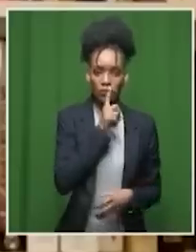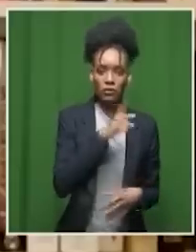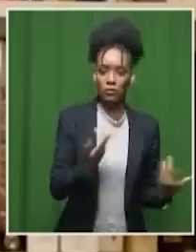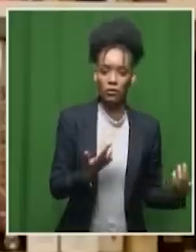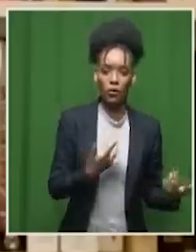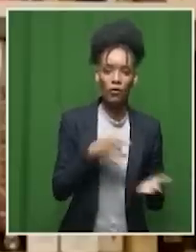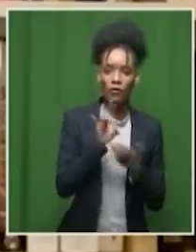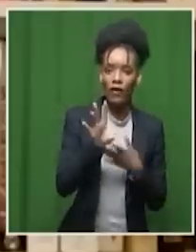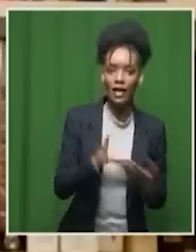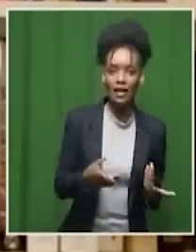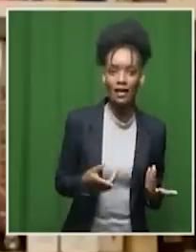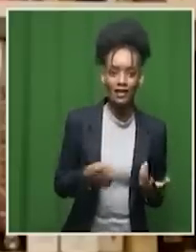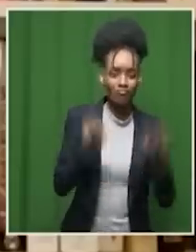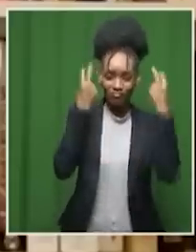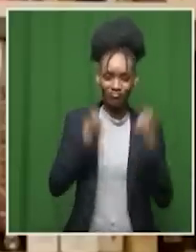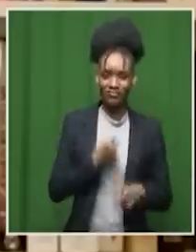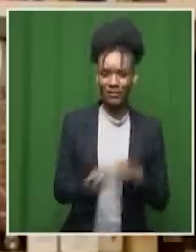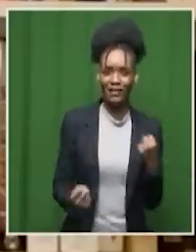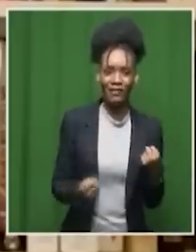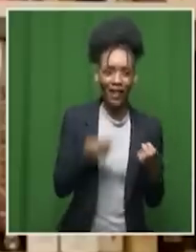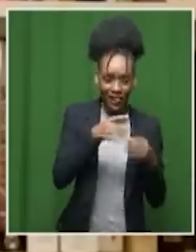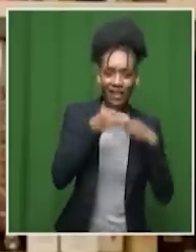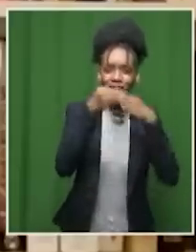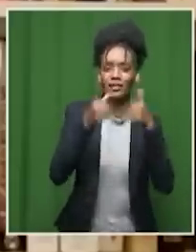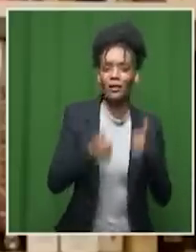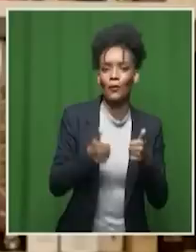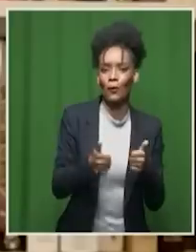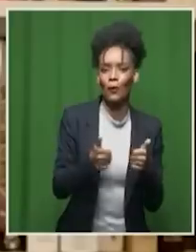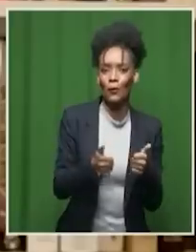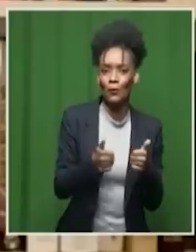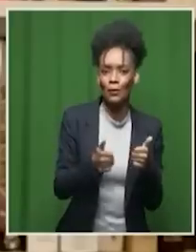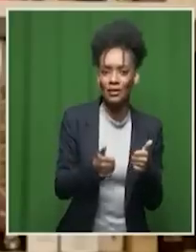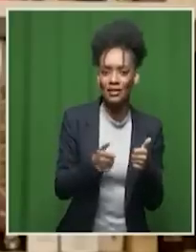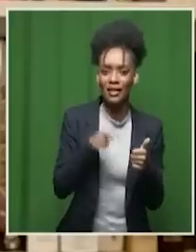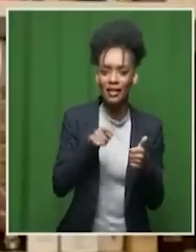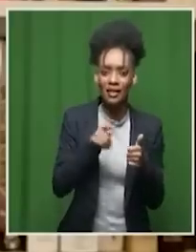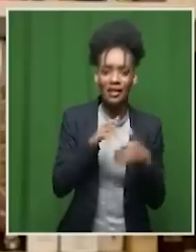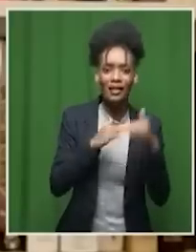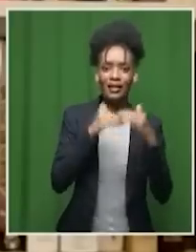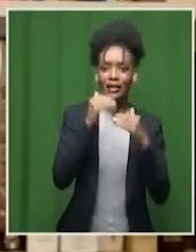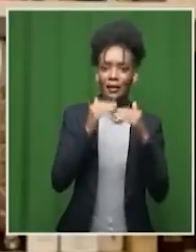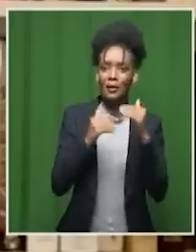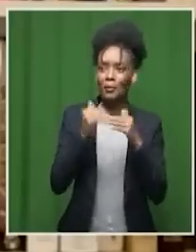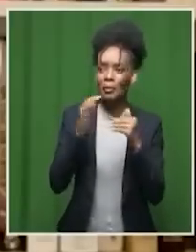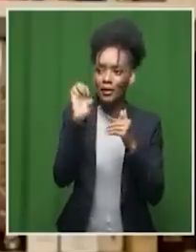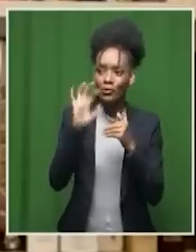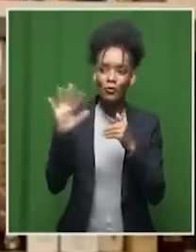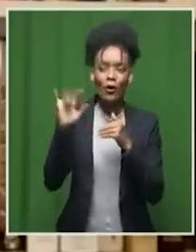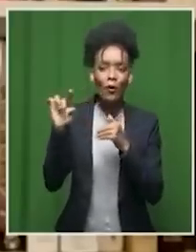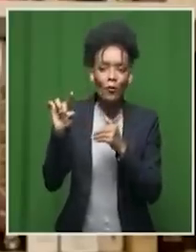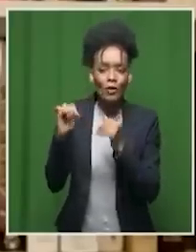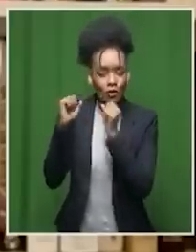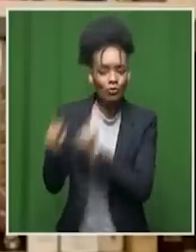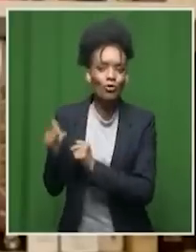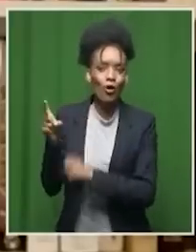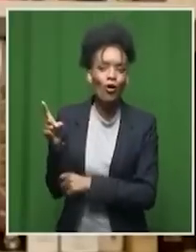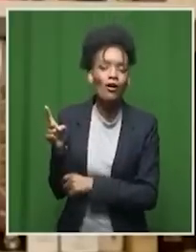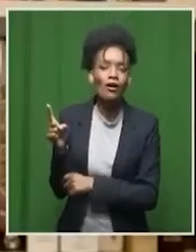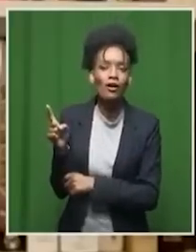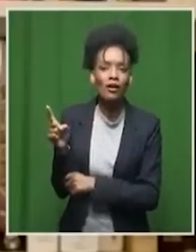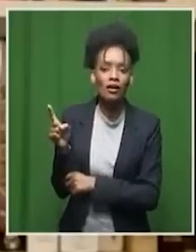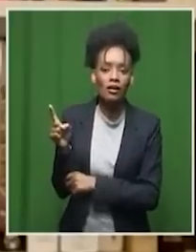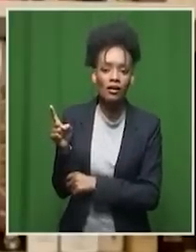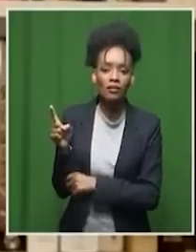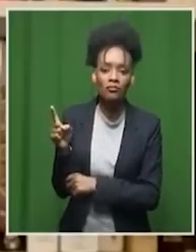me. And they were leaders. So they built an enormously strong Europe together, sometimes against the